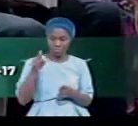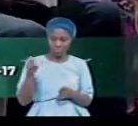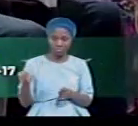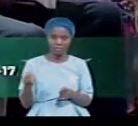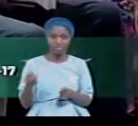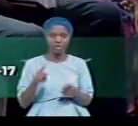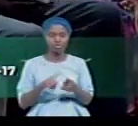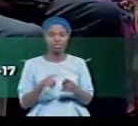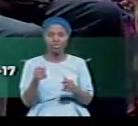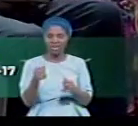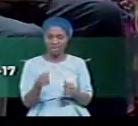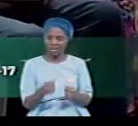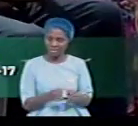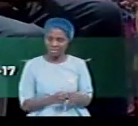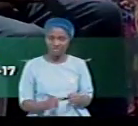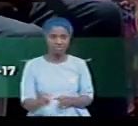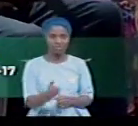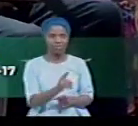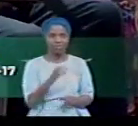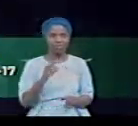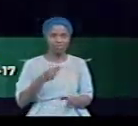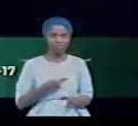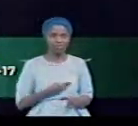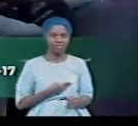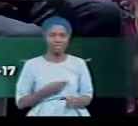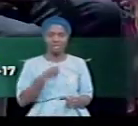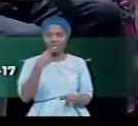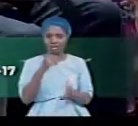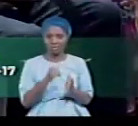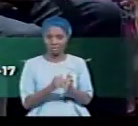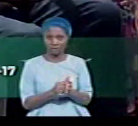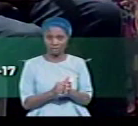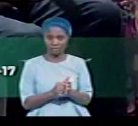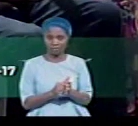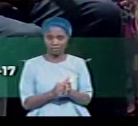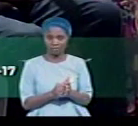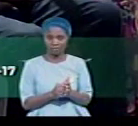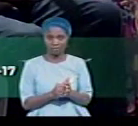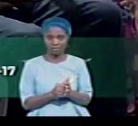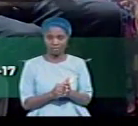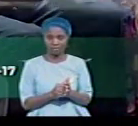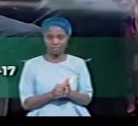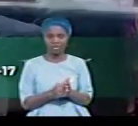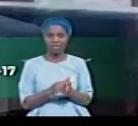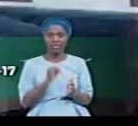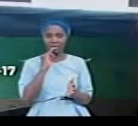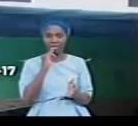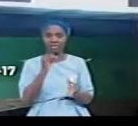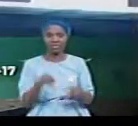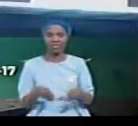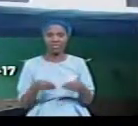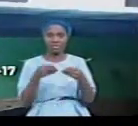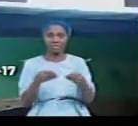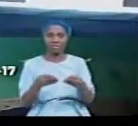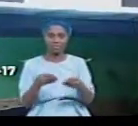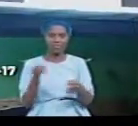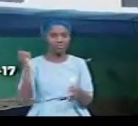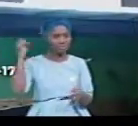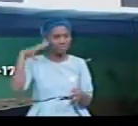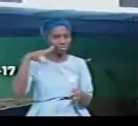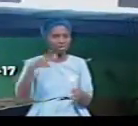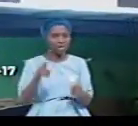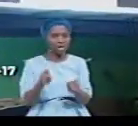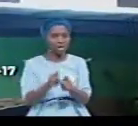every one of us. It says, is given grace according to